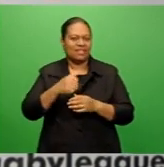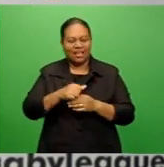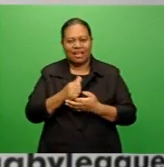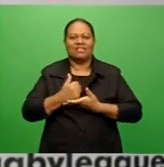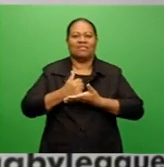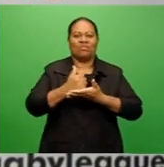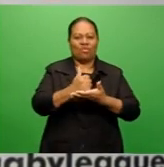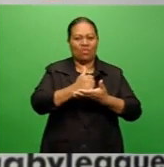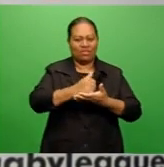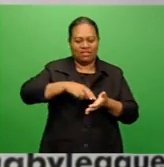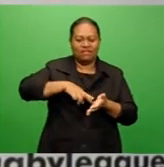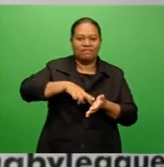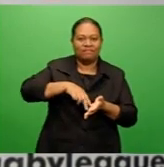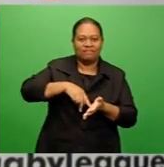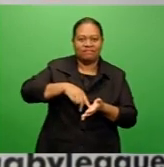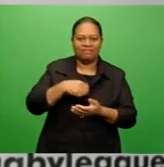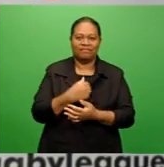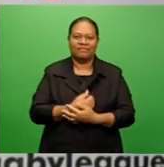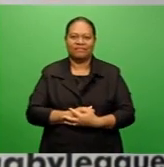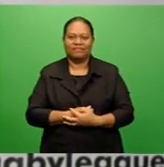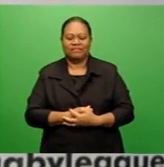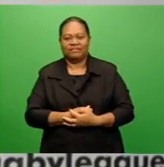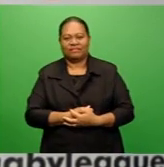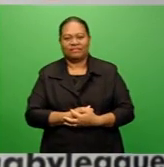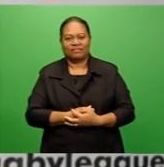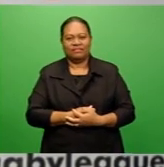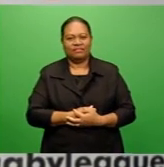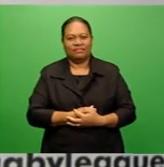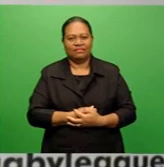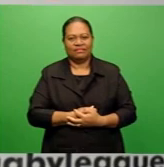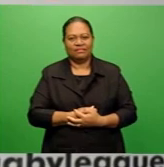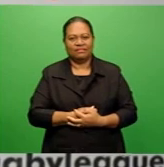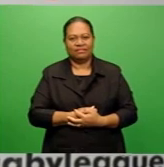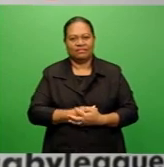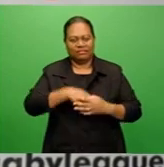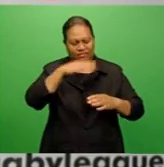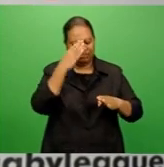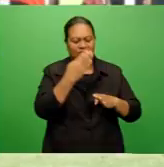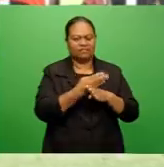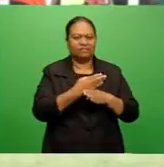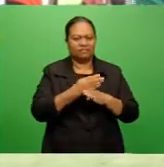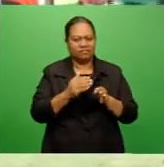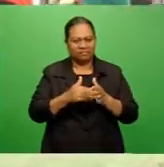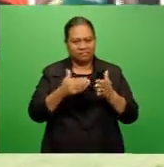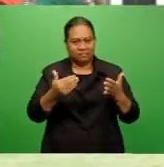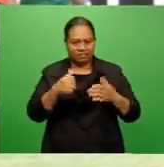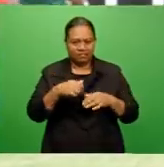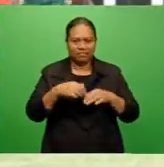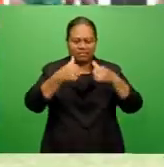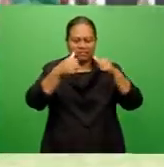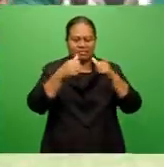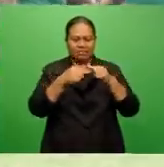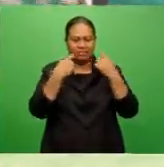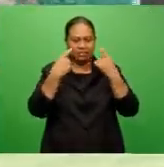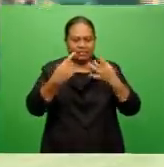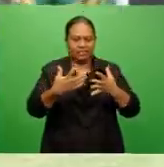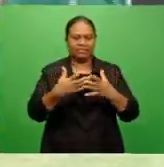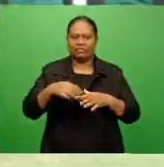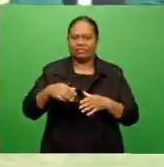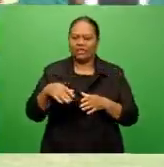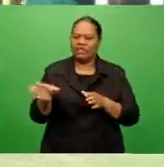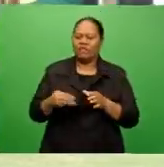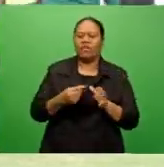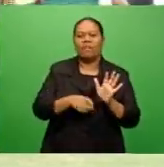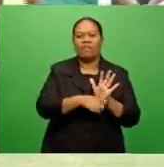yeah, we are hoping to make a mark again. The 24-year-old from Burnitu, Nalawa